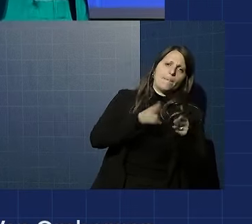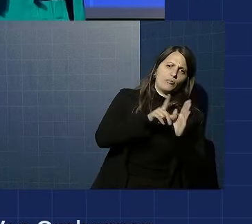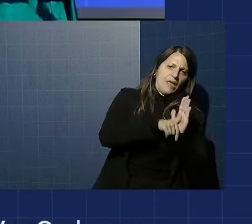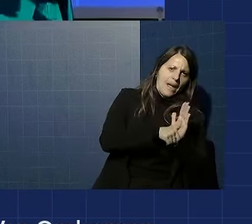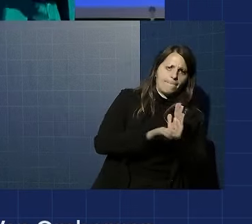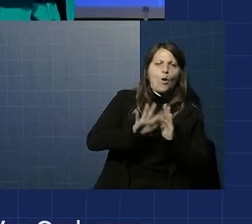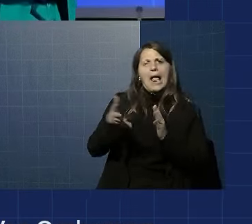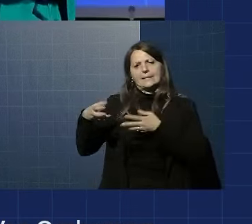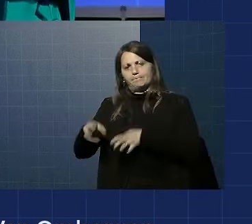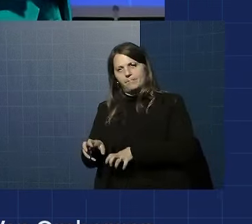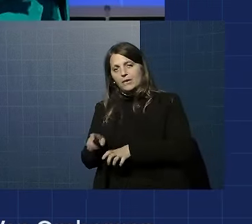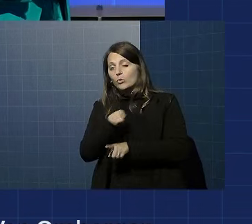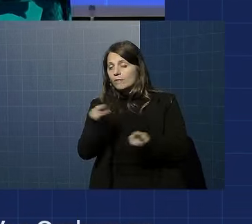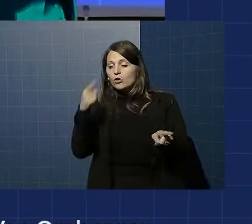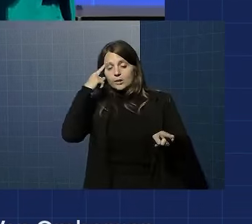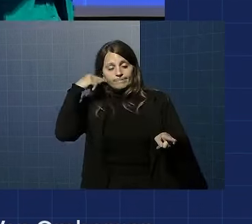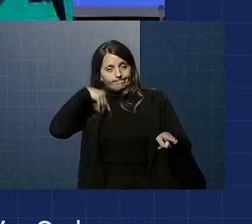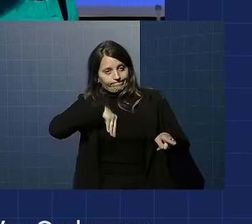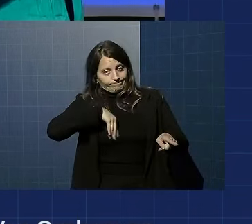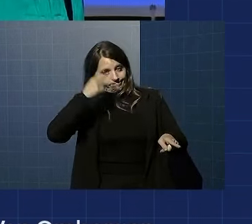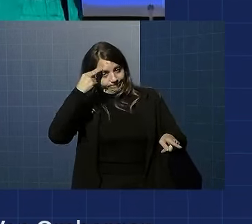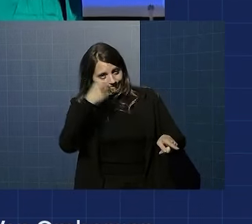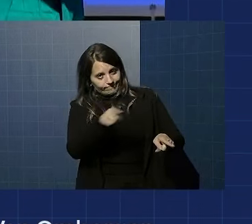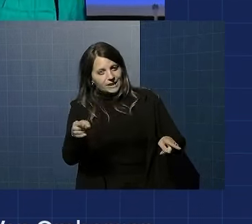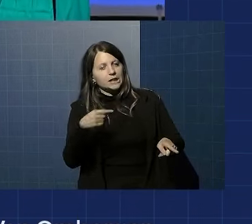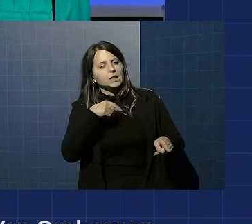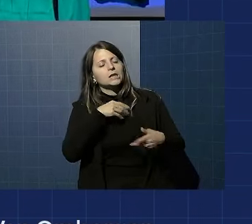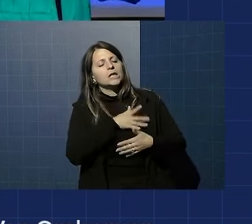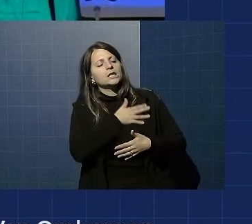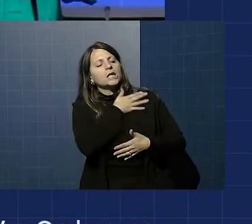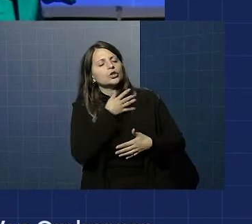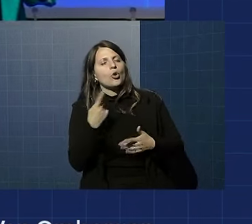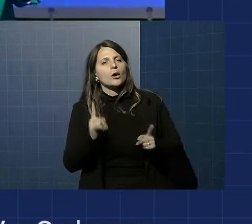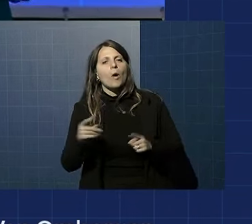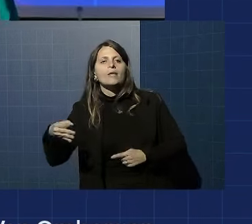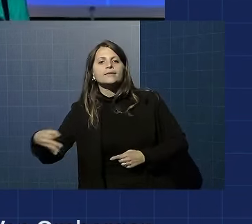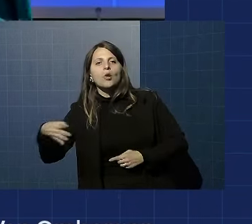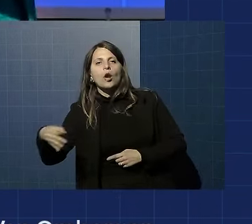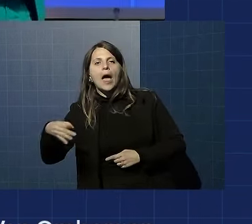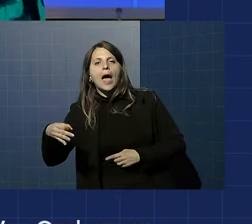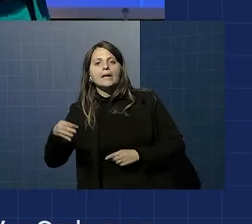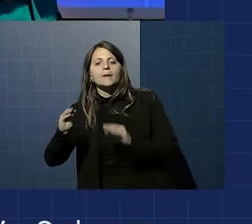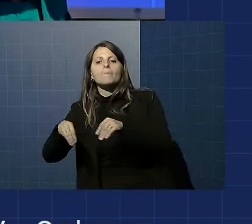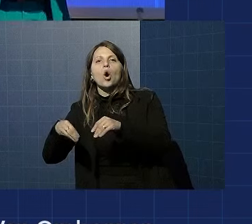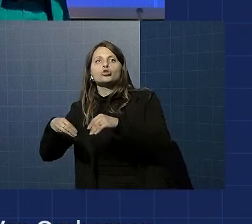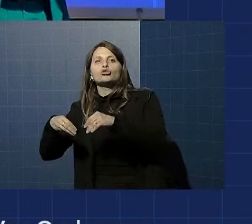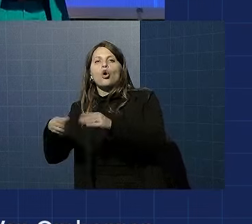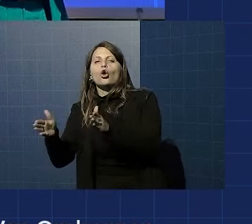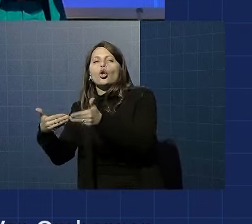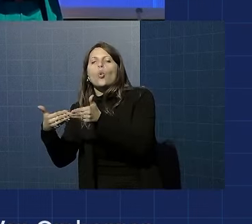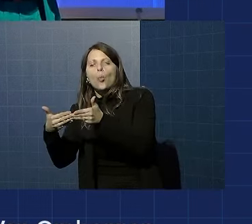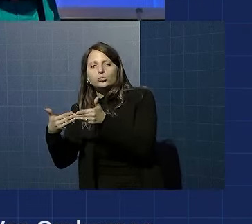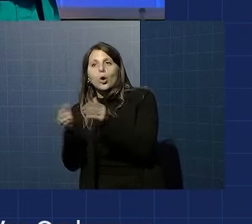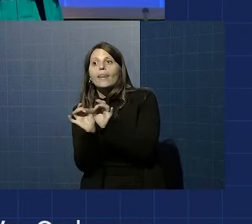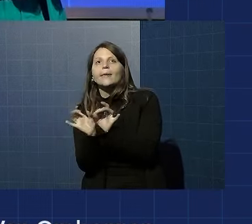being closed, of being isolated, of not having a freedom to do what you want. Well, this is what astronauts also have